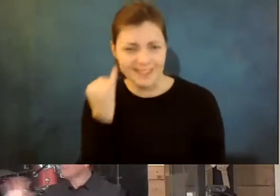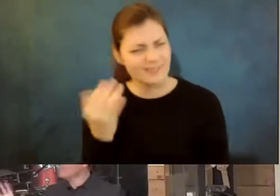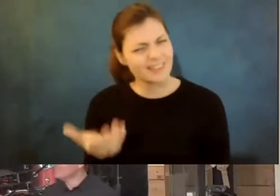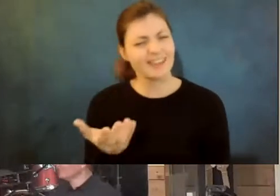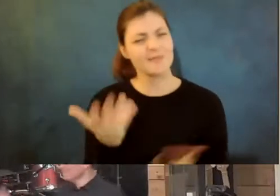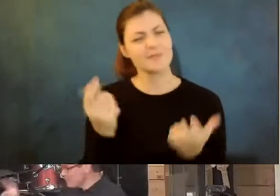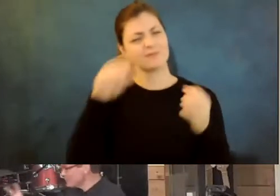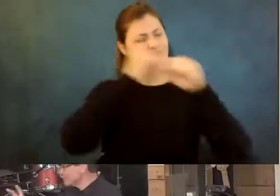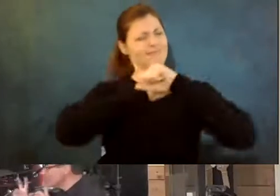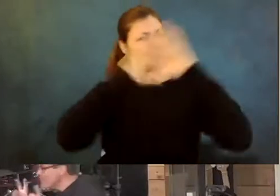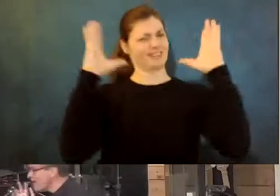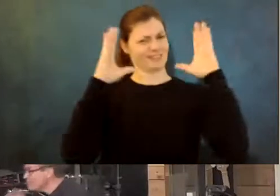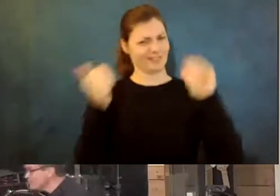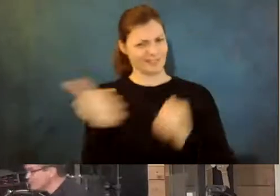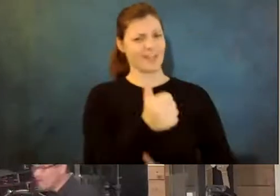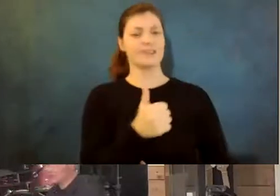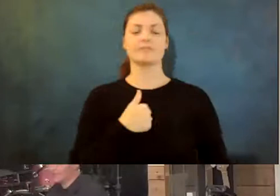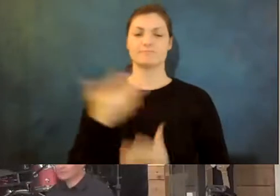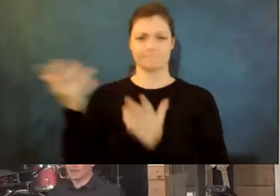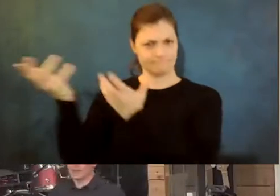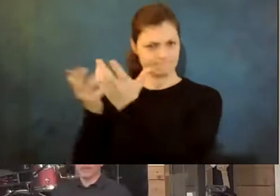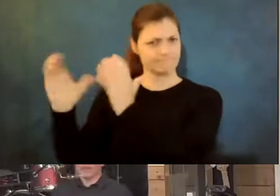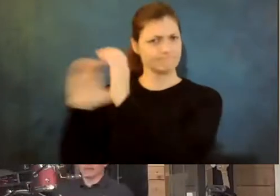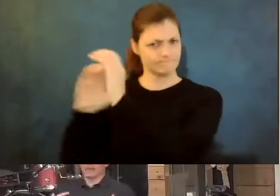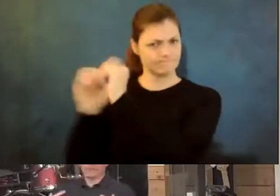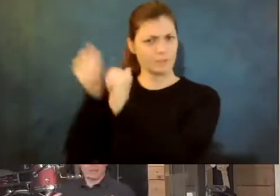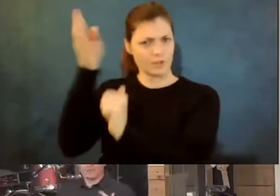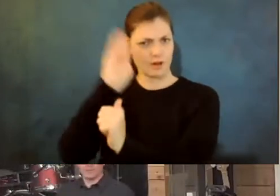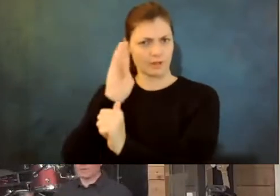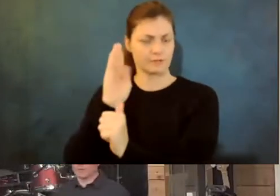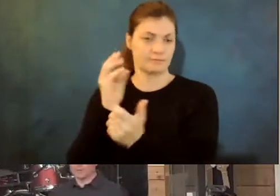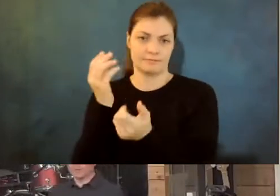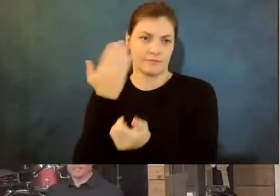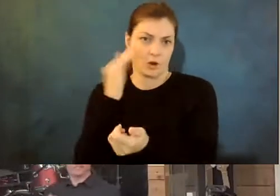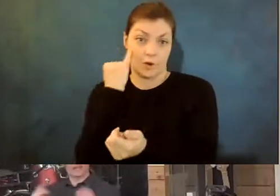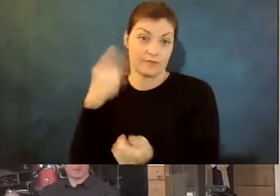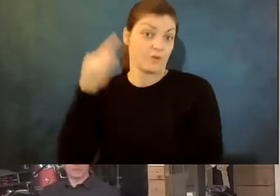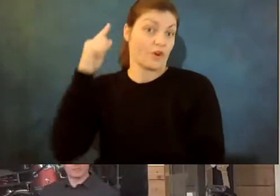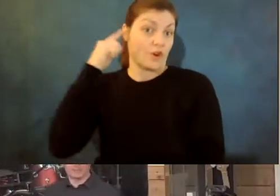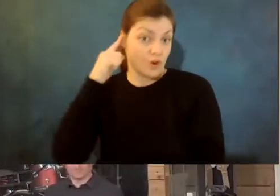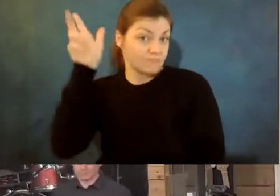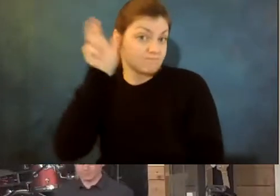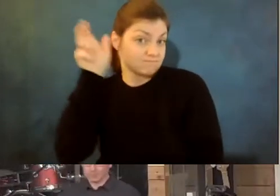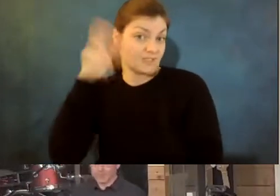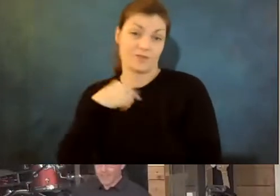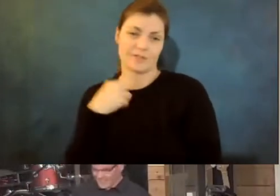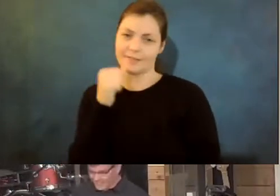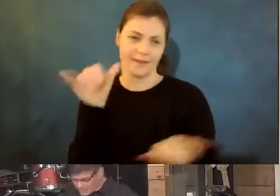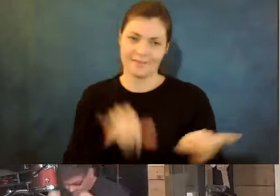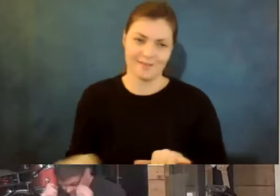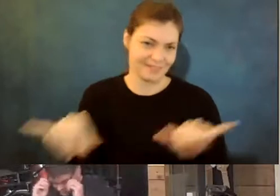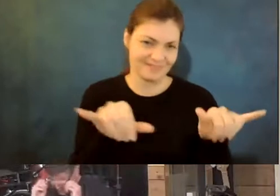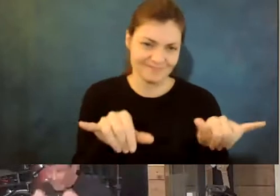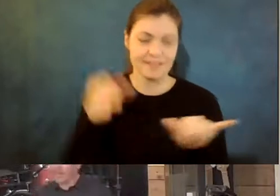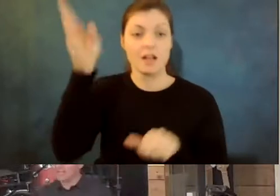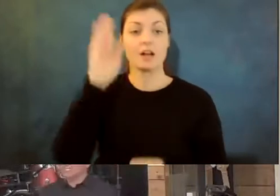I just want you to think about this personally. Say you're having this conversation with God. You know, I don't know how many times you've heard his audible voice. Not a common thing. And God